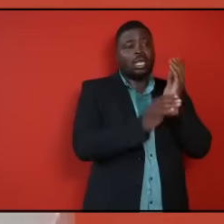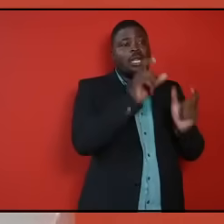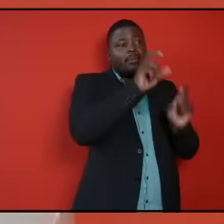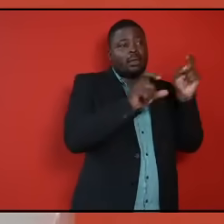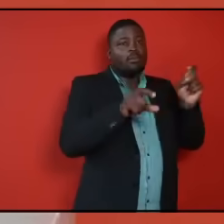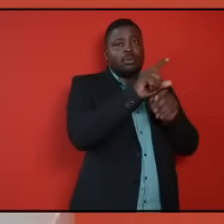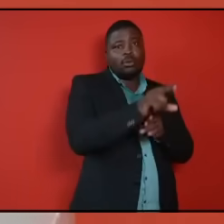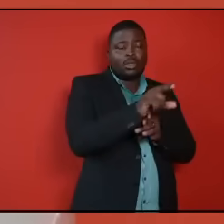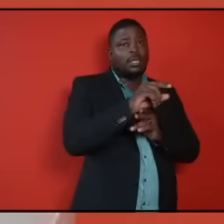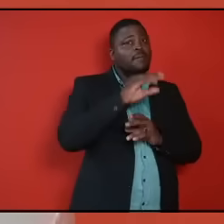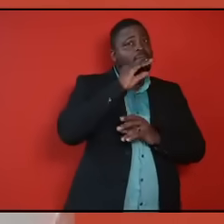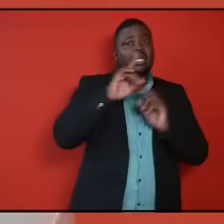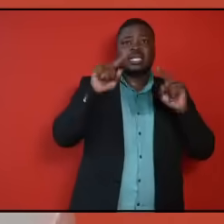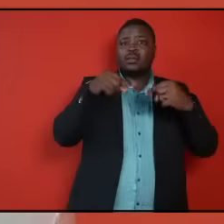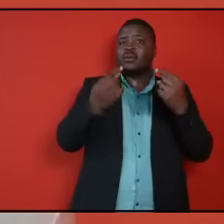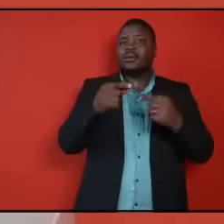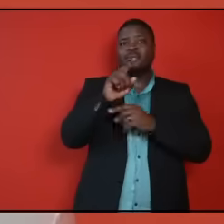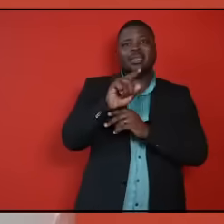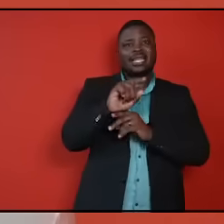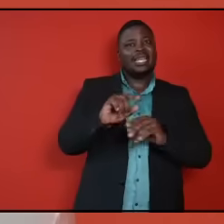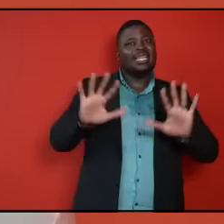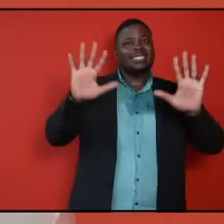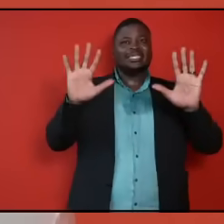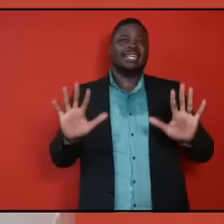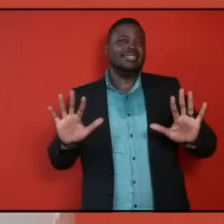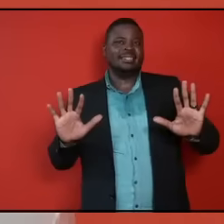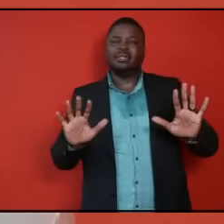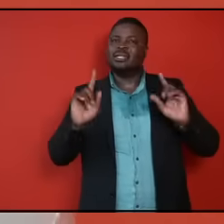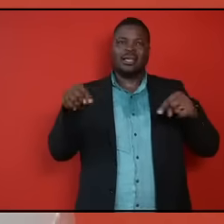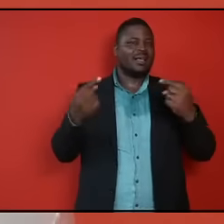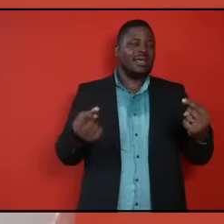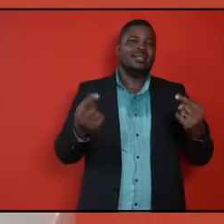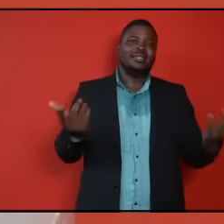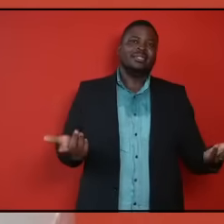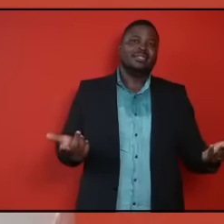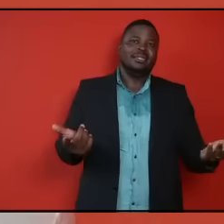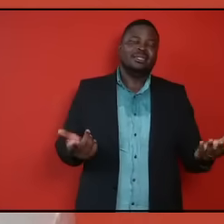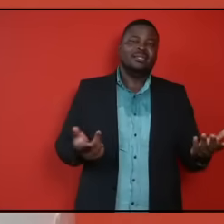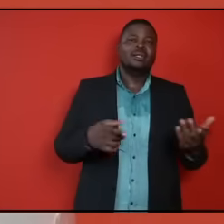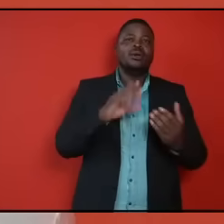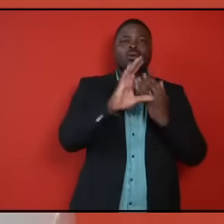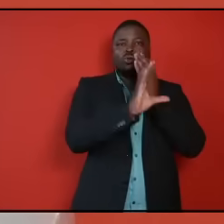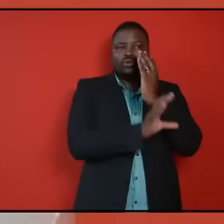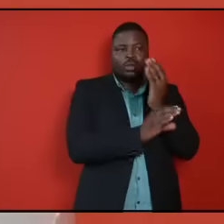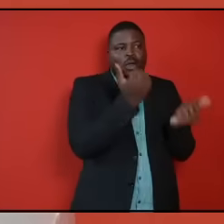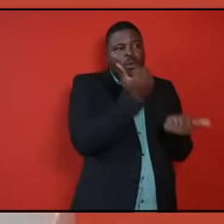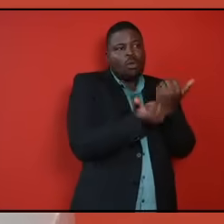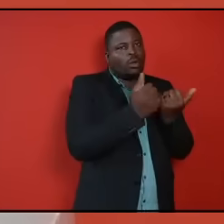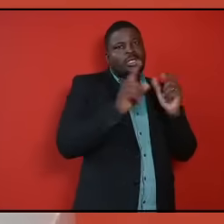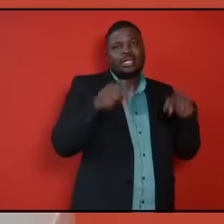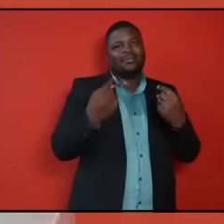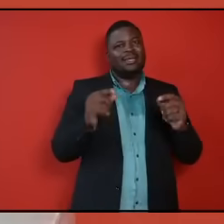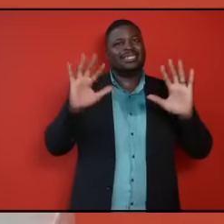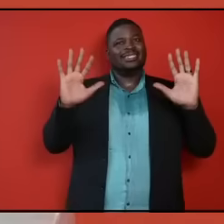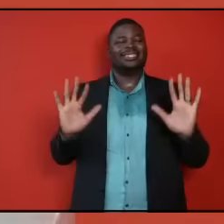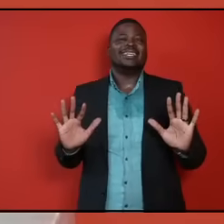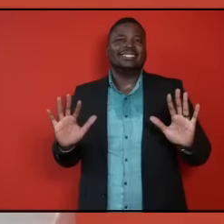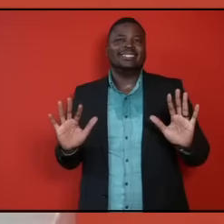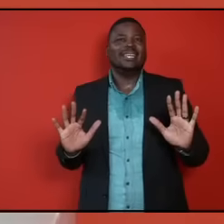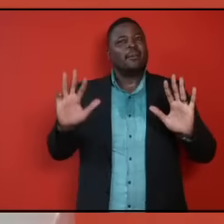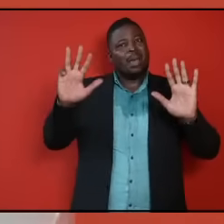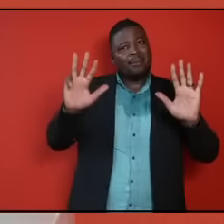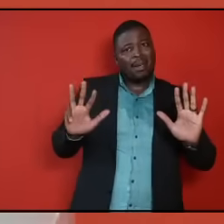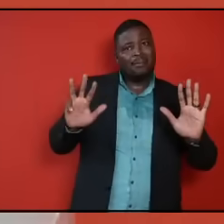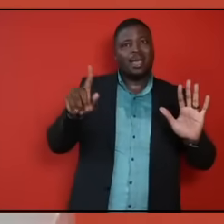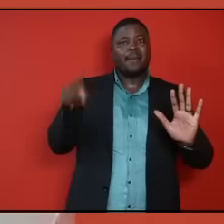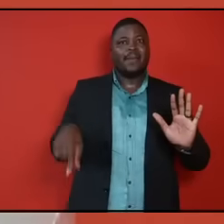say it's 50-50. It will never be 50-50. I'm reliably told that those people are